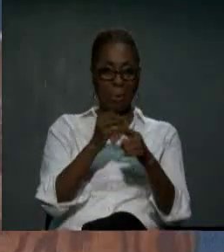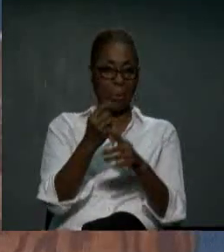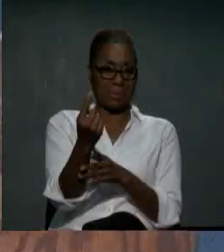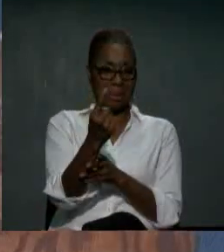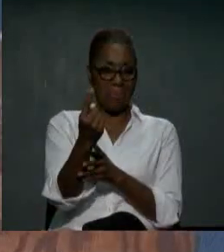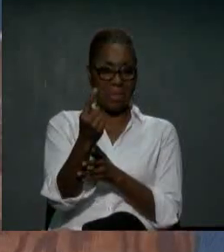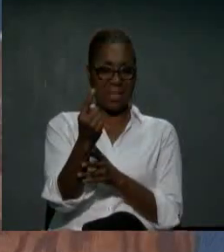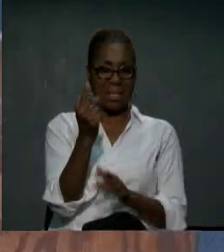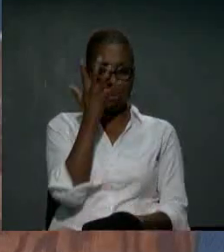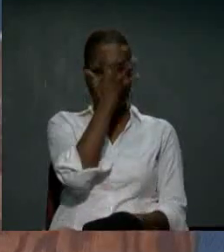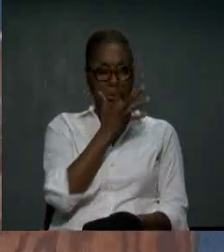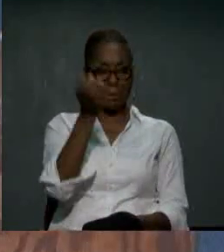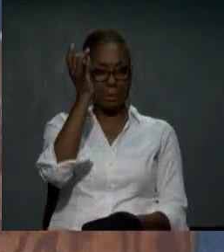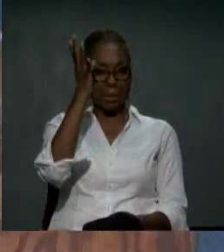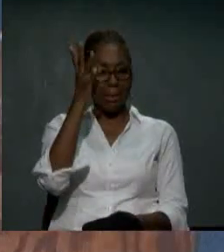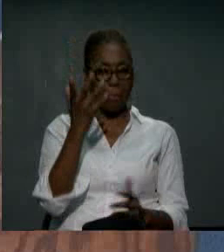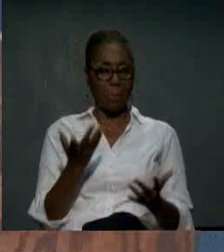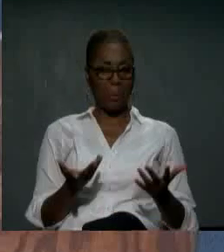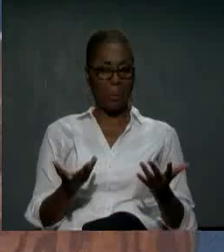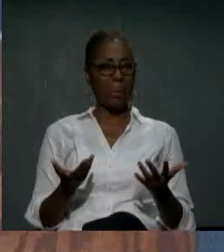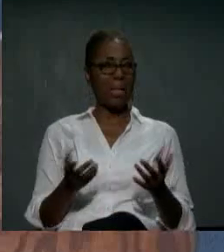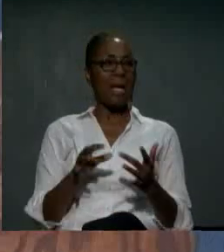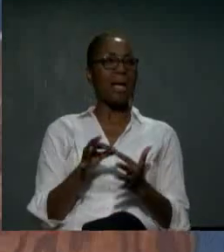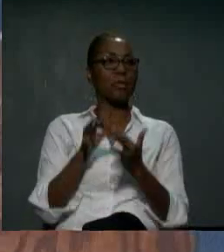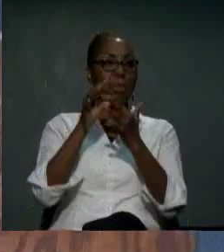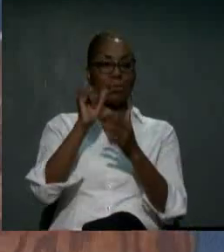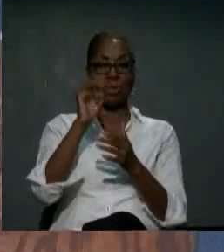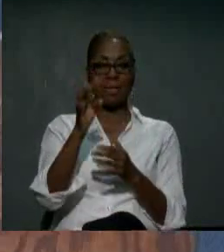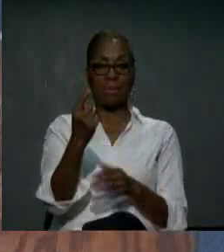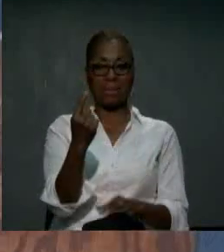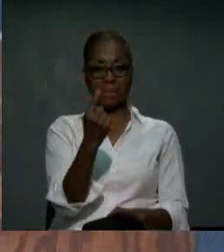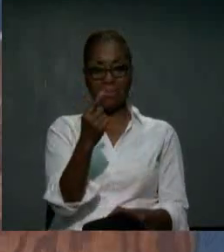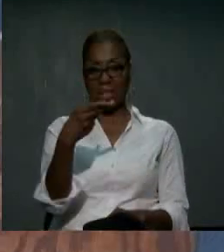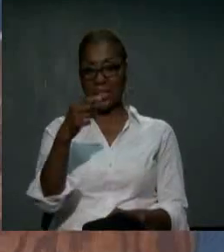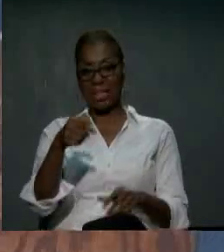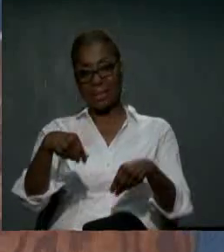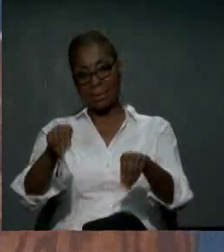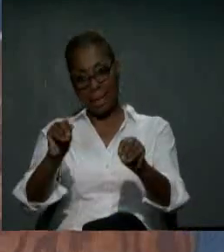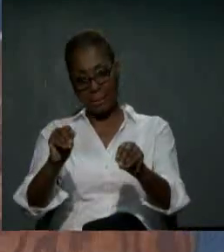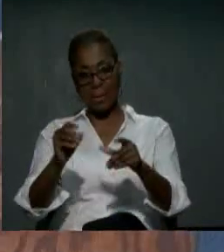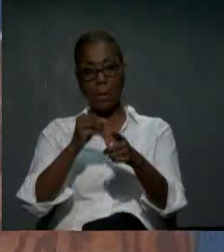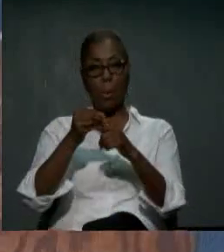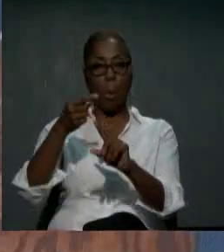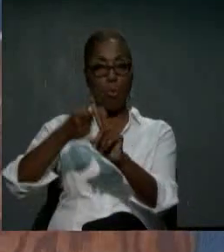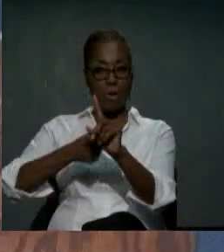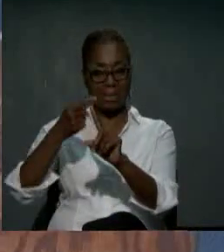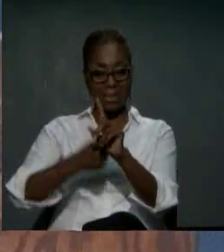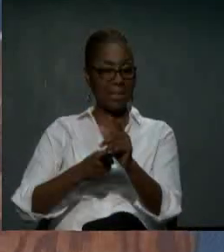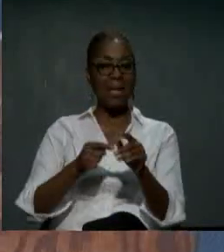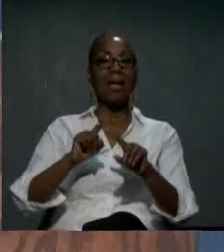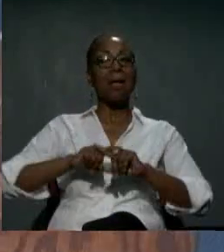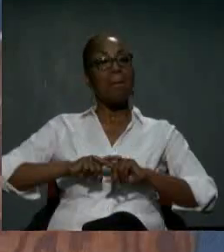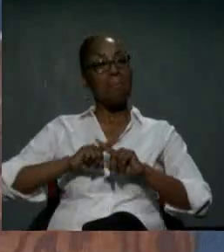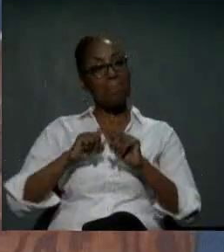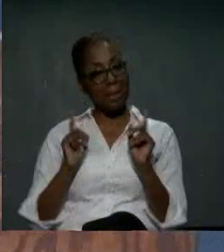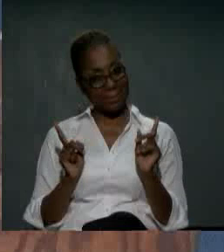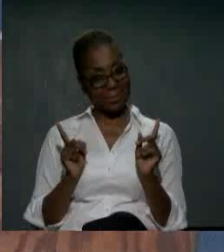that looks terrible or awful, especially if it's something he's selling or renting.